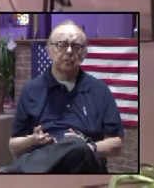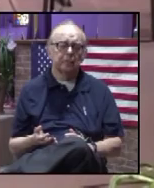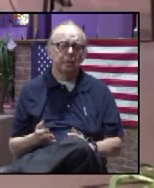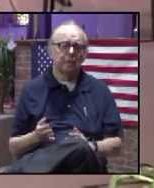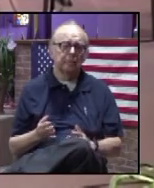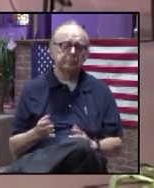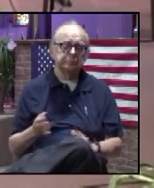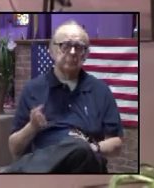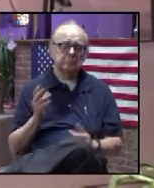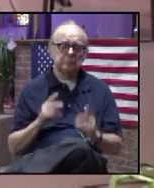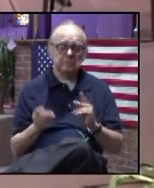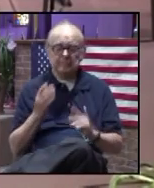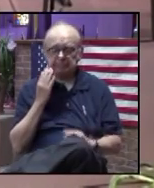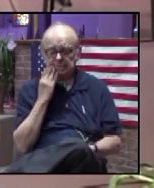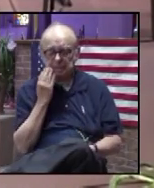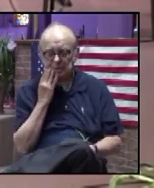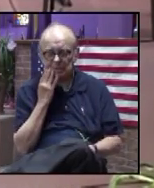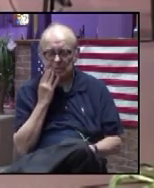They just know that